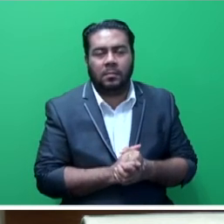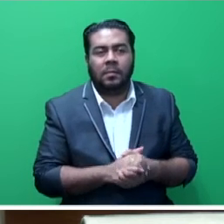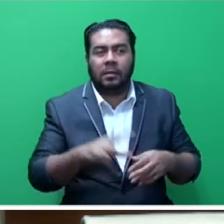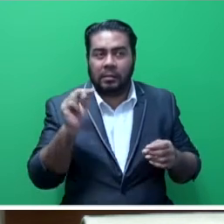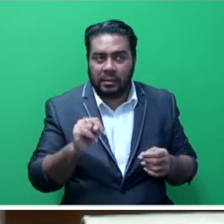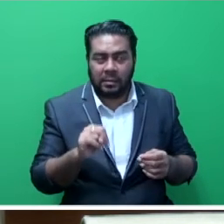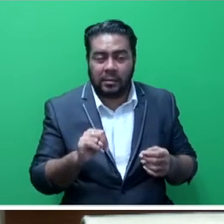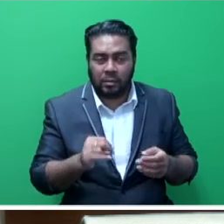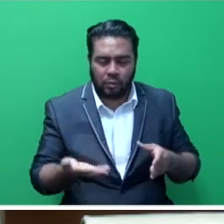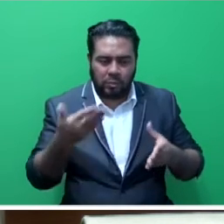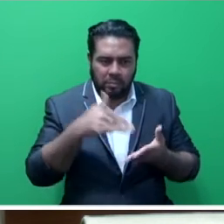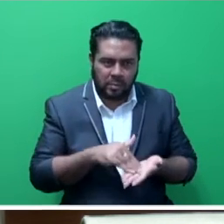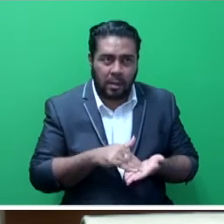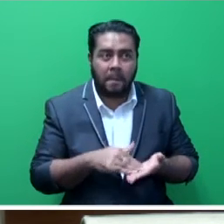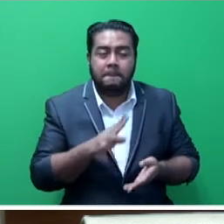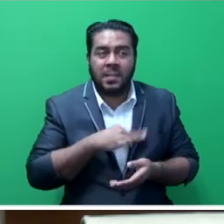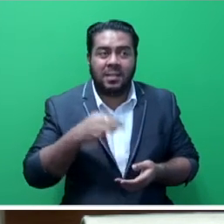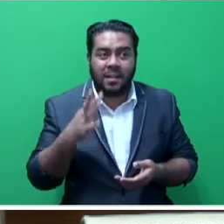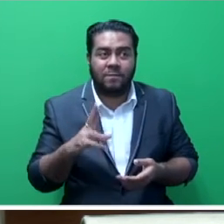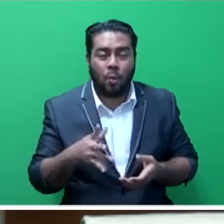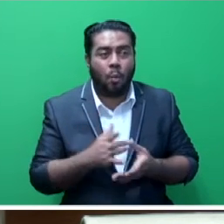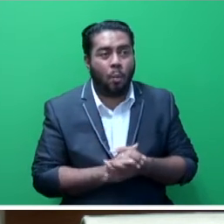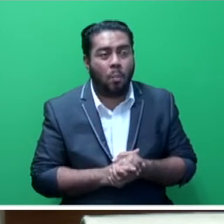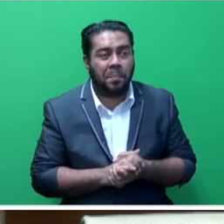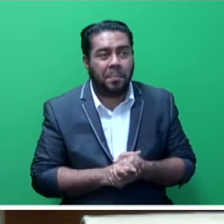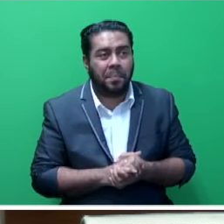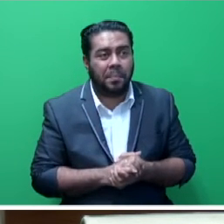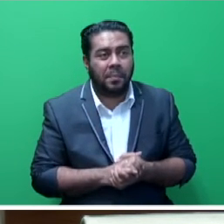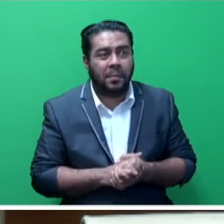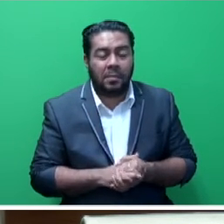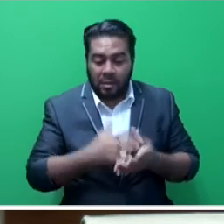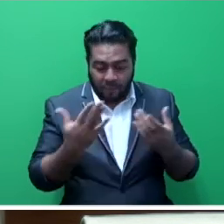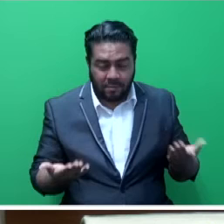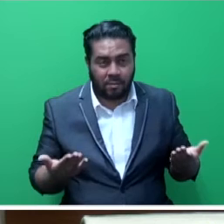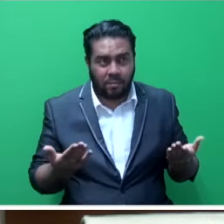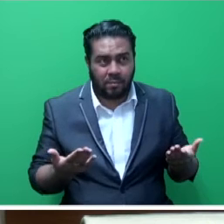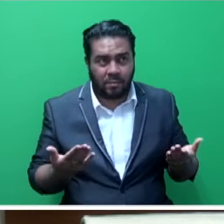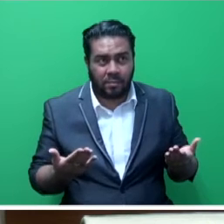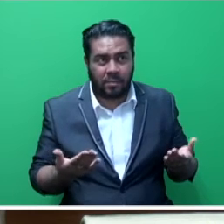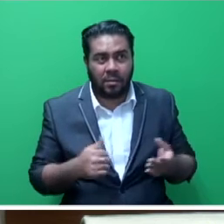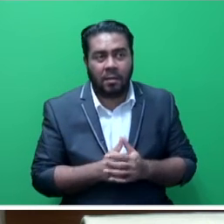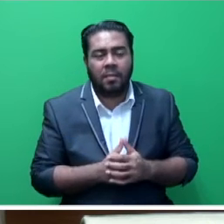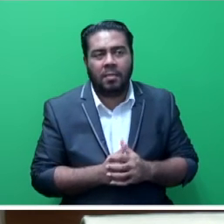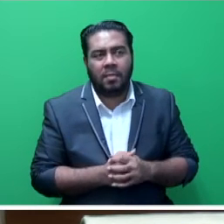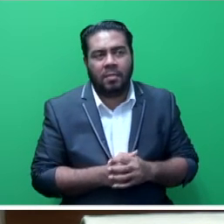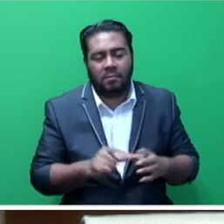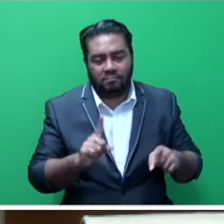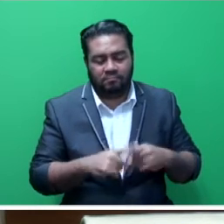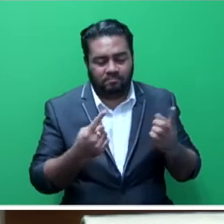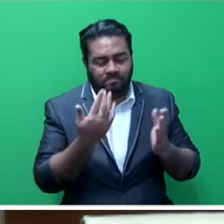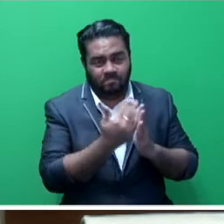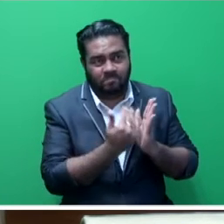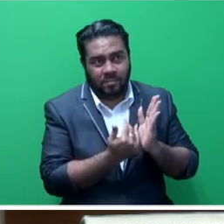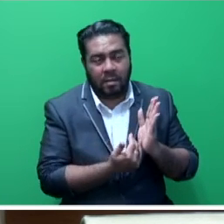make a submission to the Ministry of Economy that these are the exhaustive, as of now, these are the exhaustive list of sites that